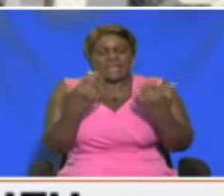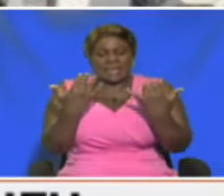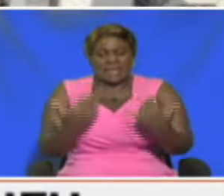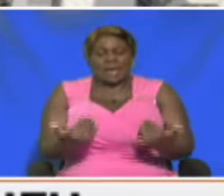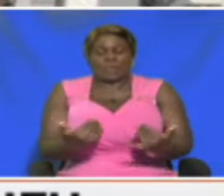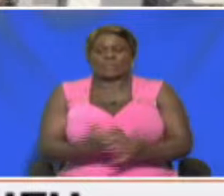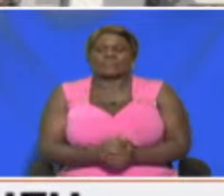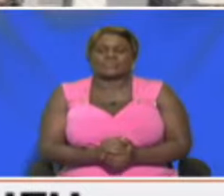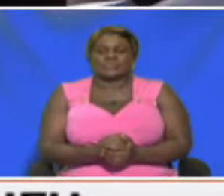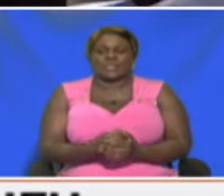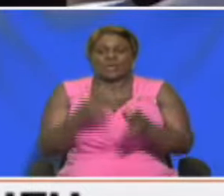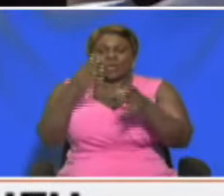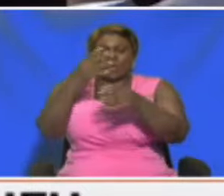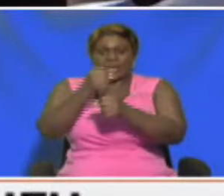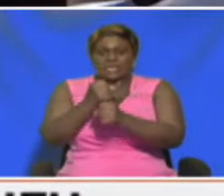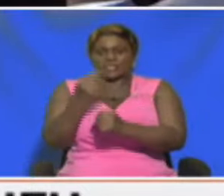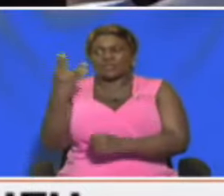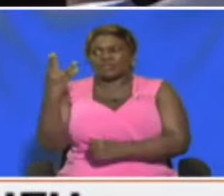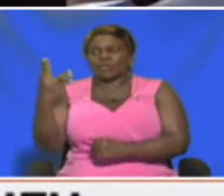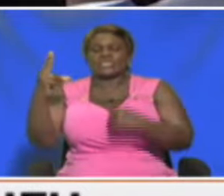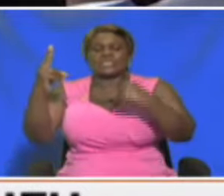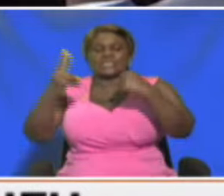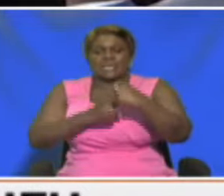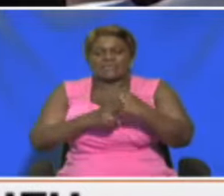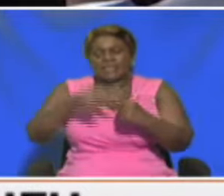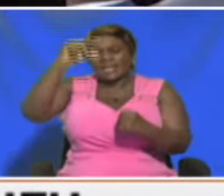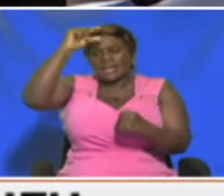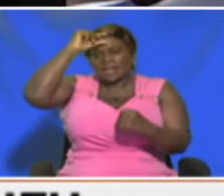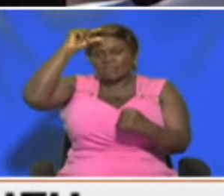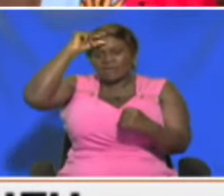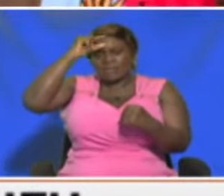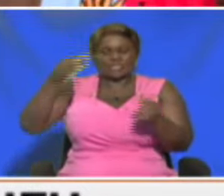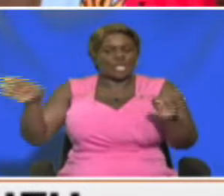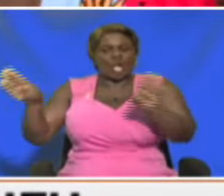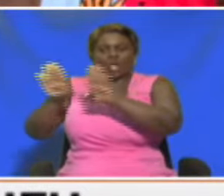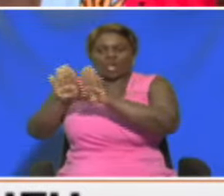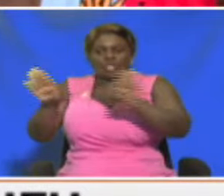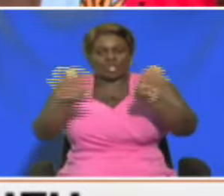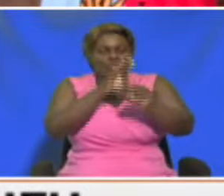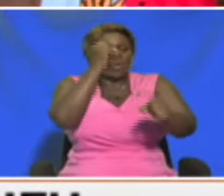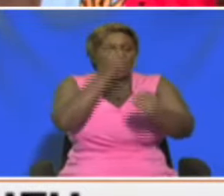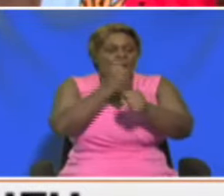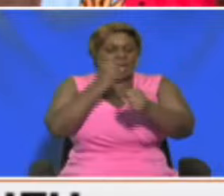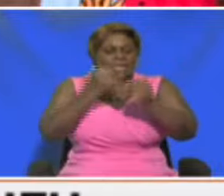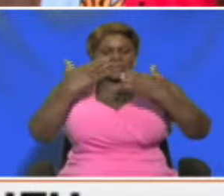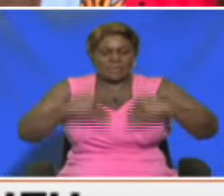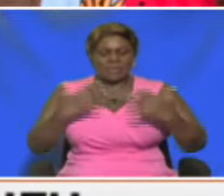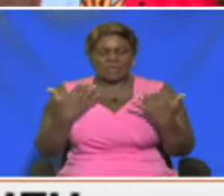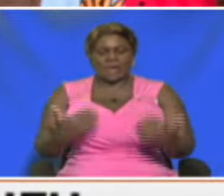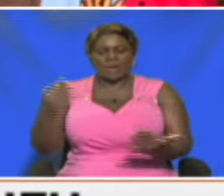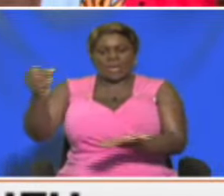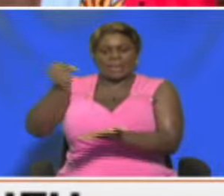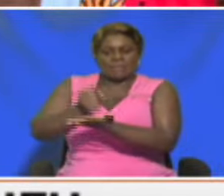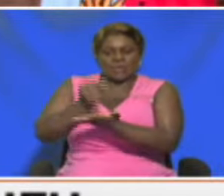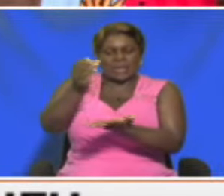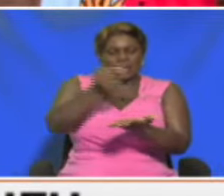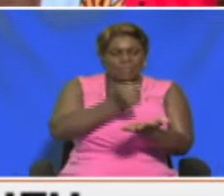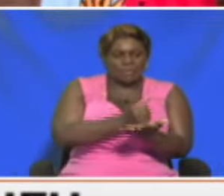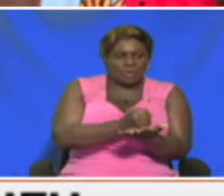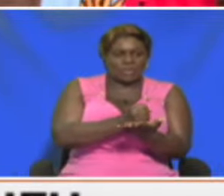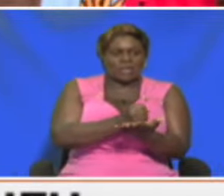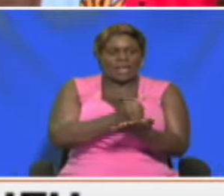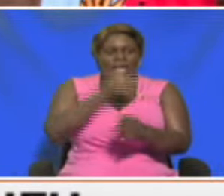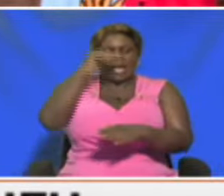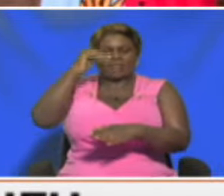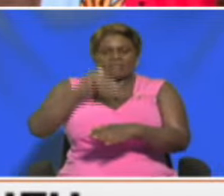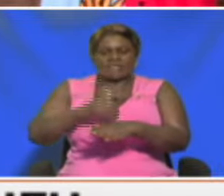Sasa mashirika 47 ya serikali yatafungwa. Staff currently employed by the